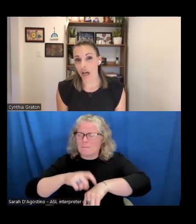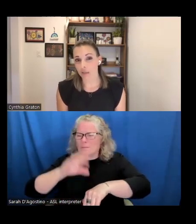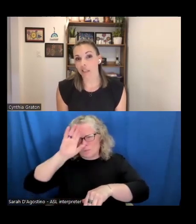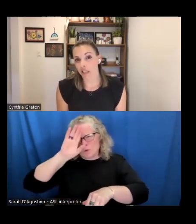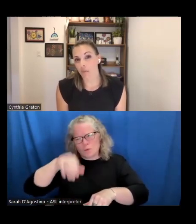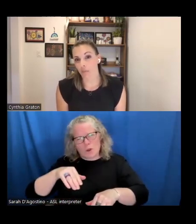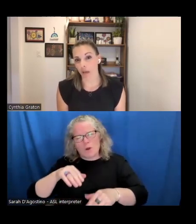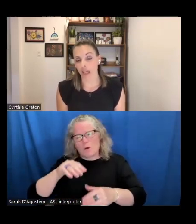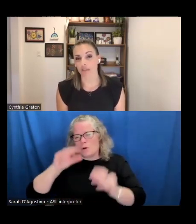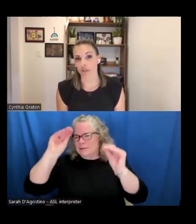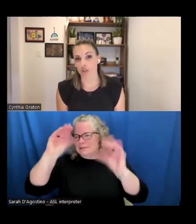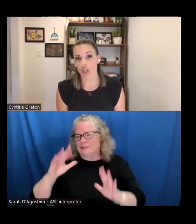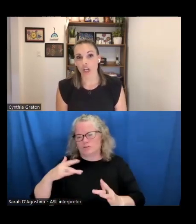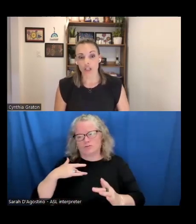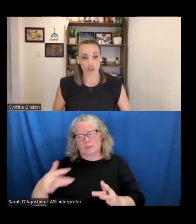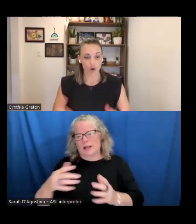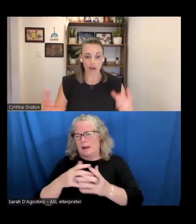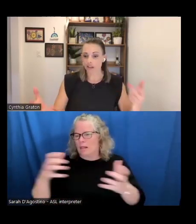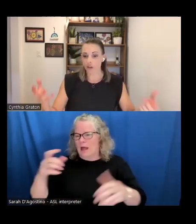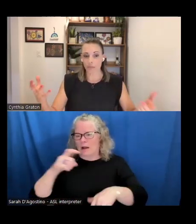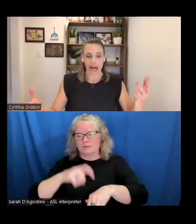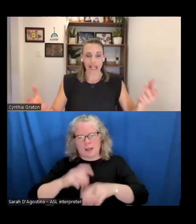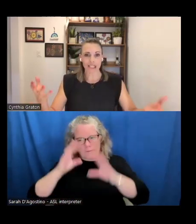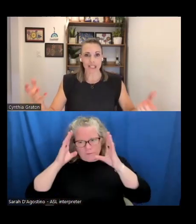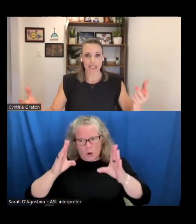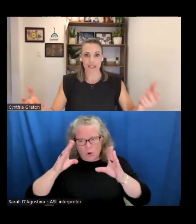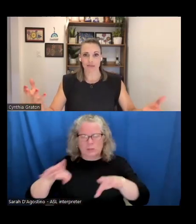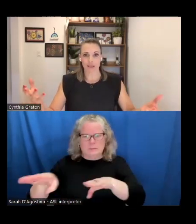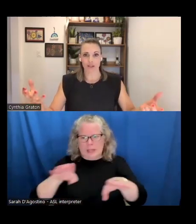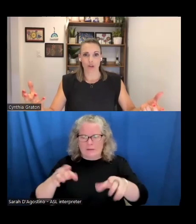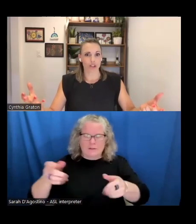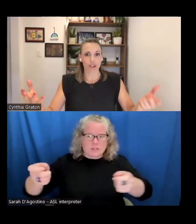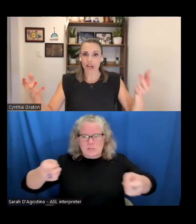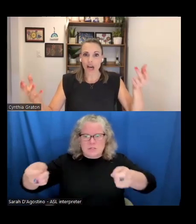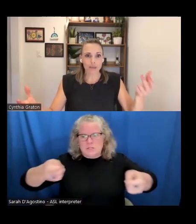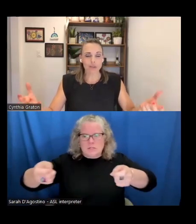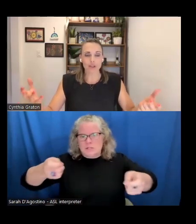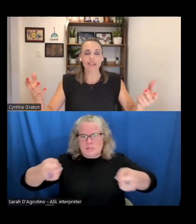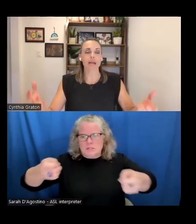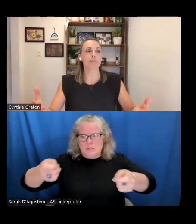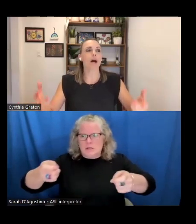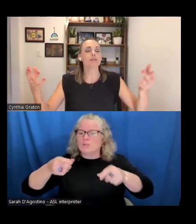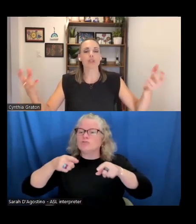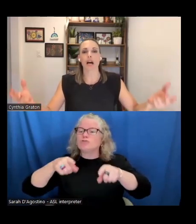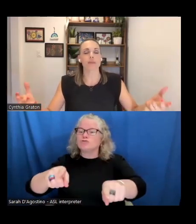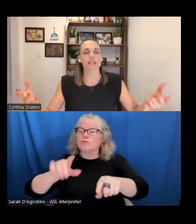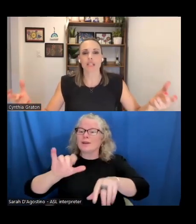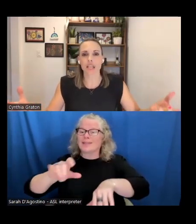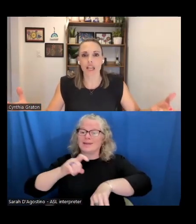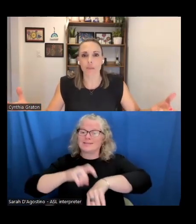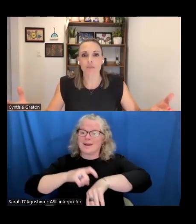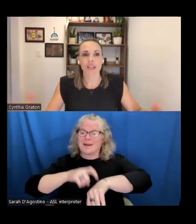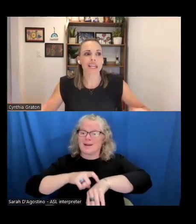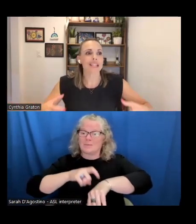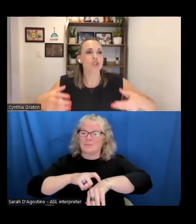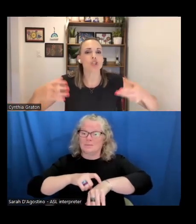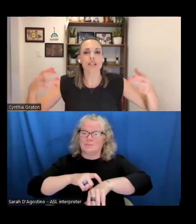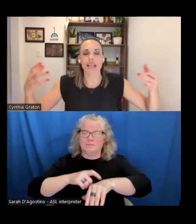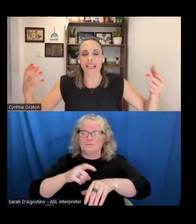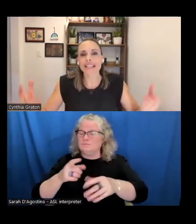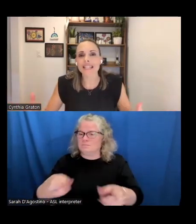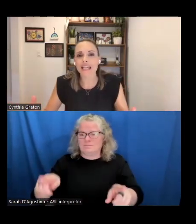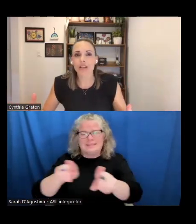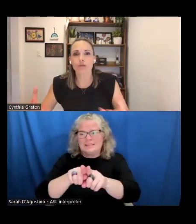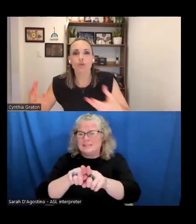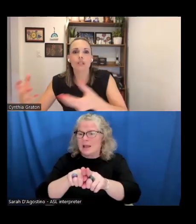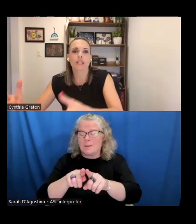lot of time dealing with behaviors. So in the balance, the amount of time is the same. It's just